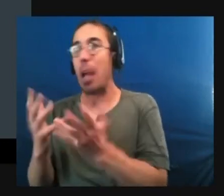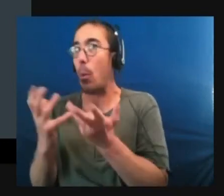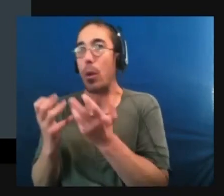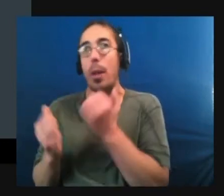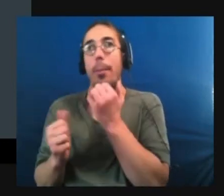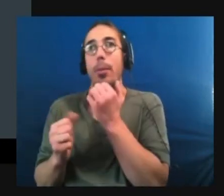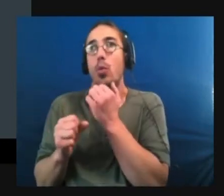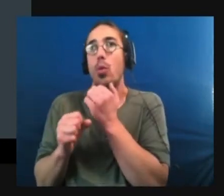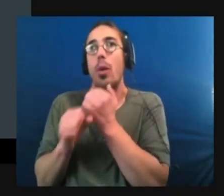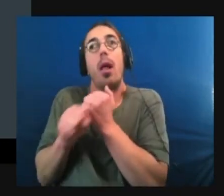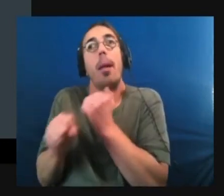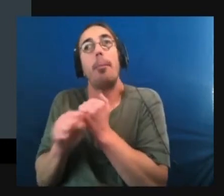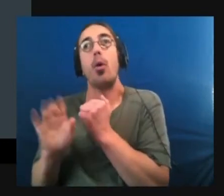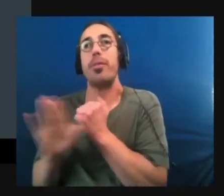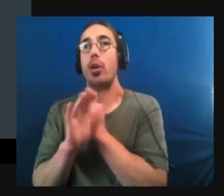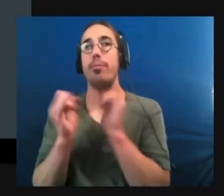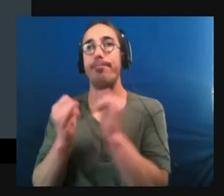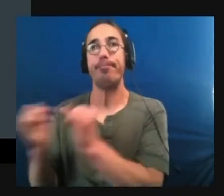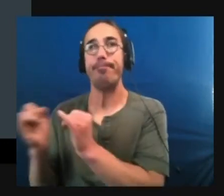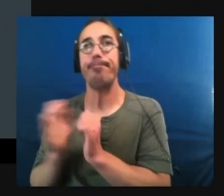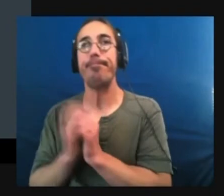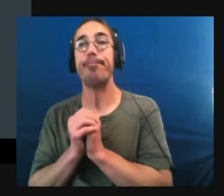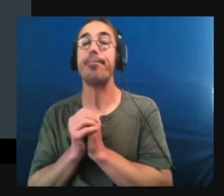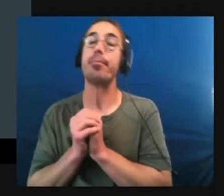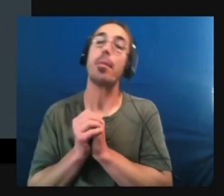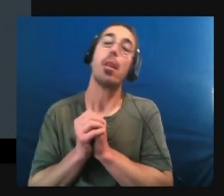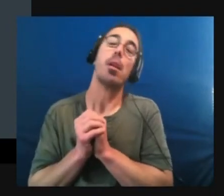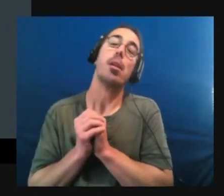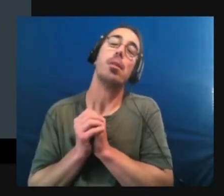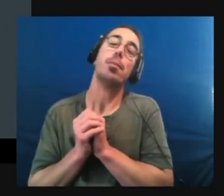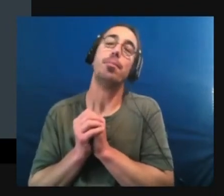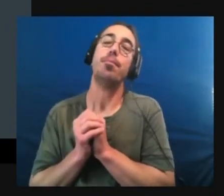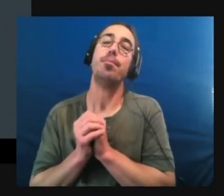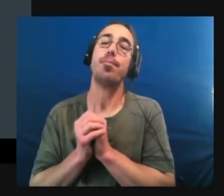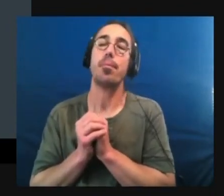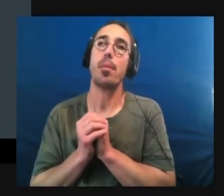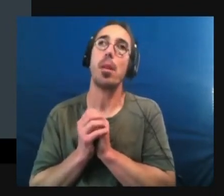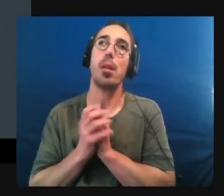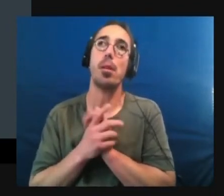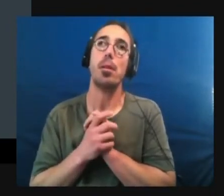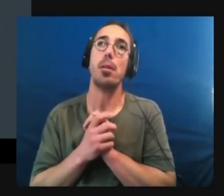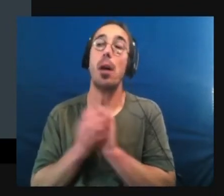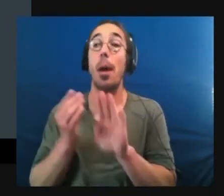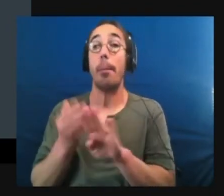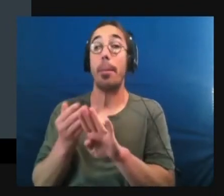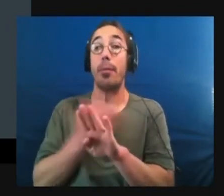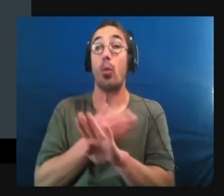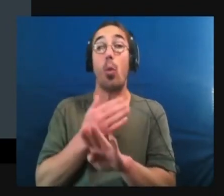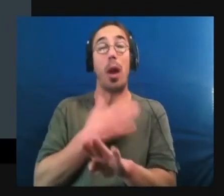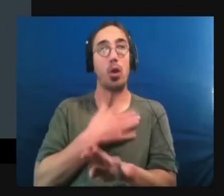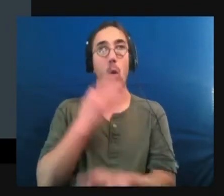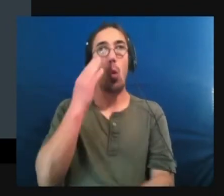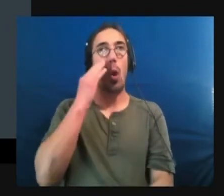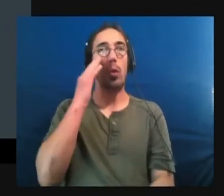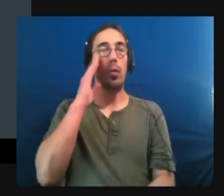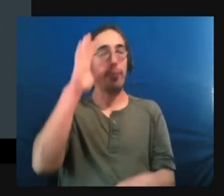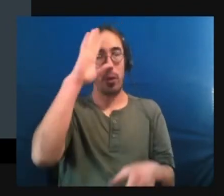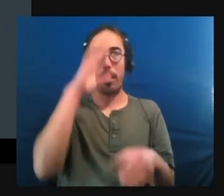so everything that I have done, but even before I knew I was autistic, was really about